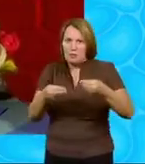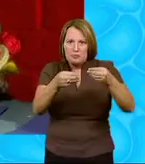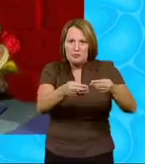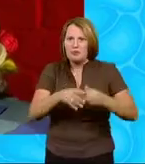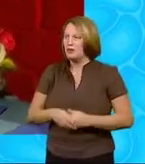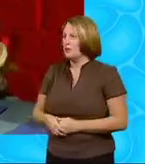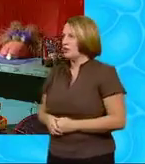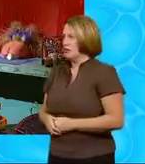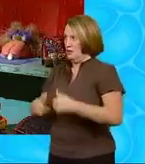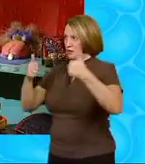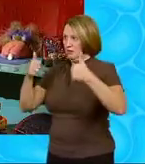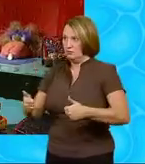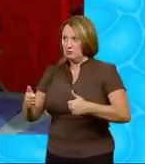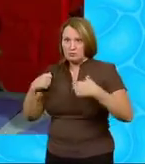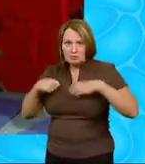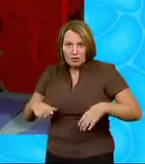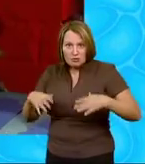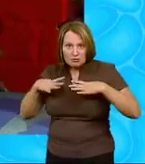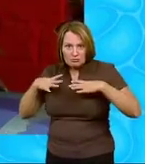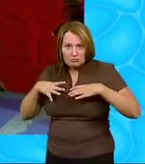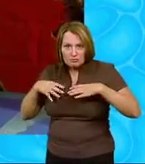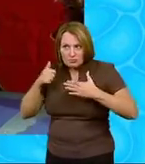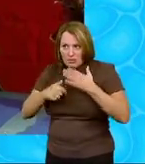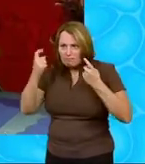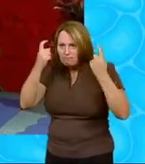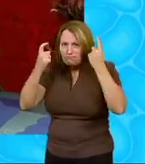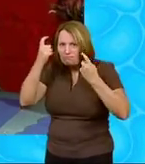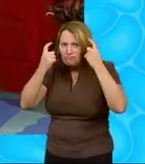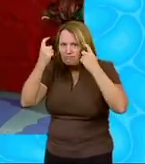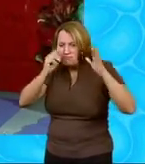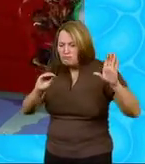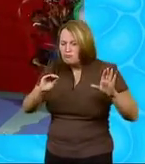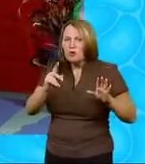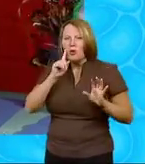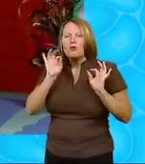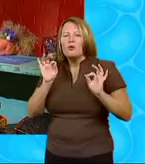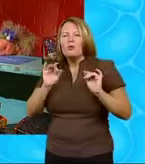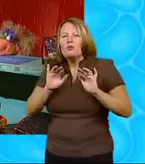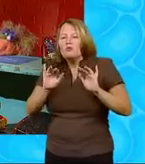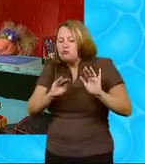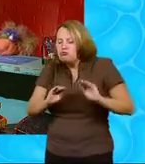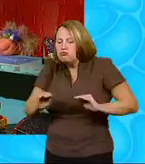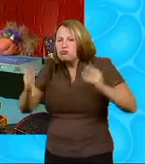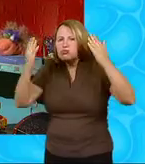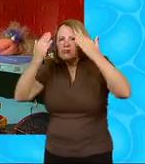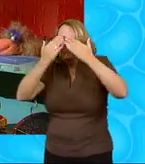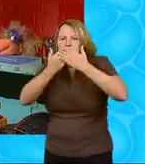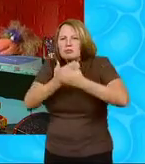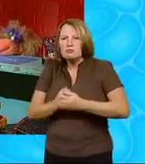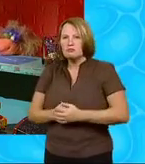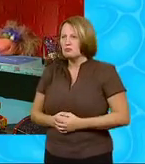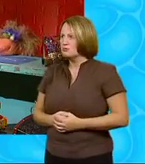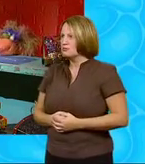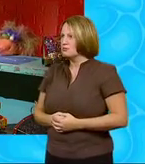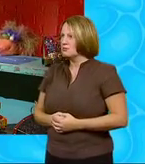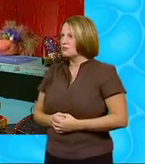start? Yeah, you can start. Think of something that might look good smudged at night. I can see the Dib Dab. It's